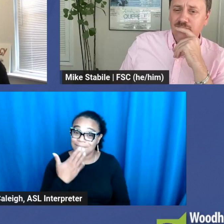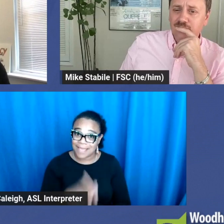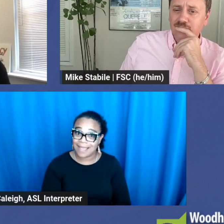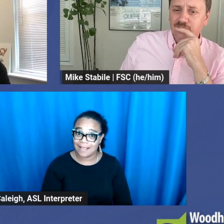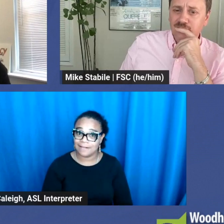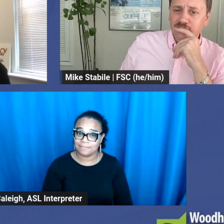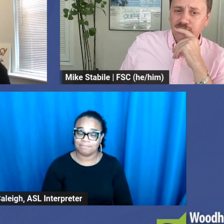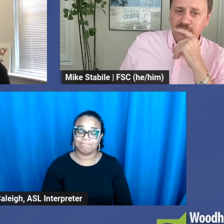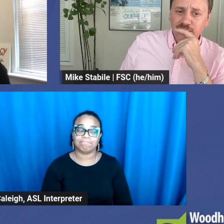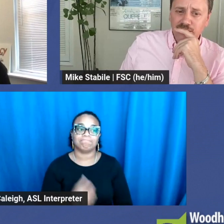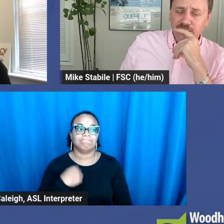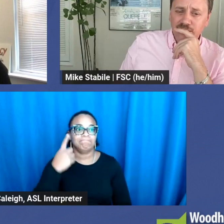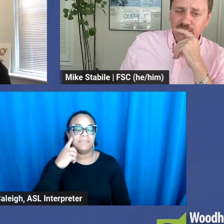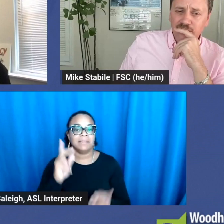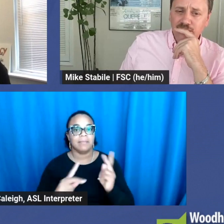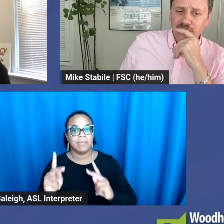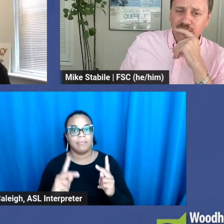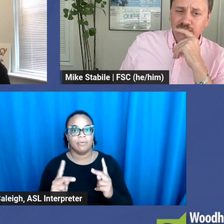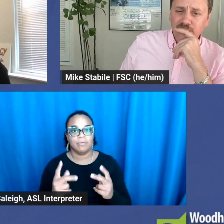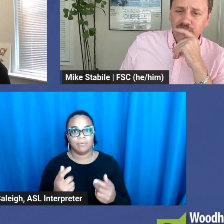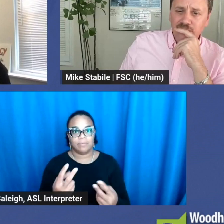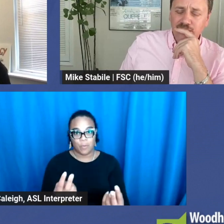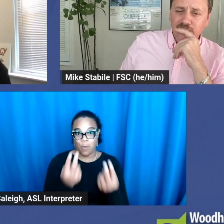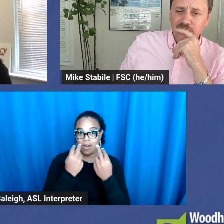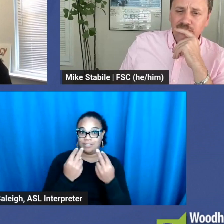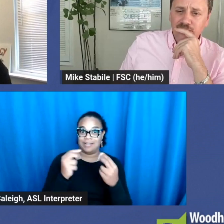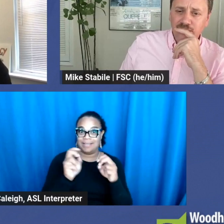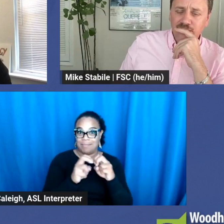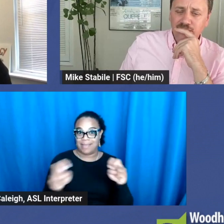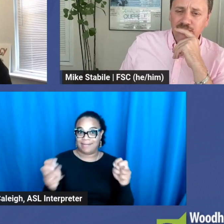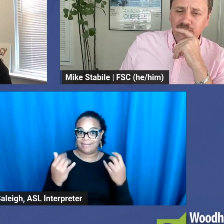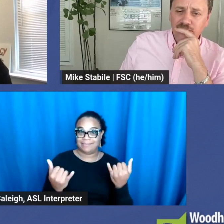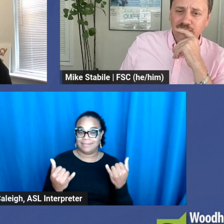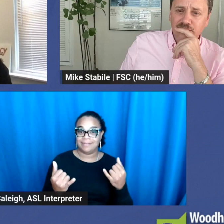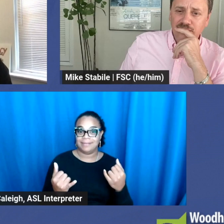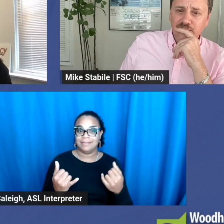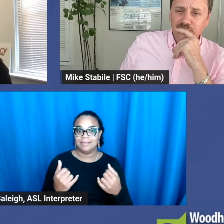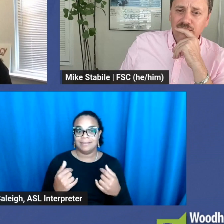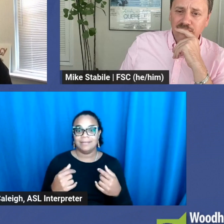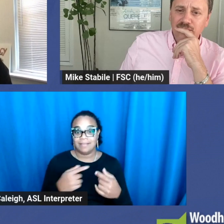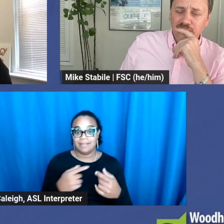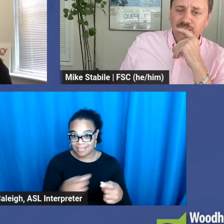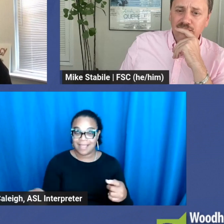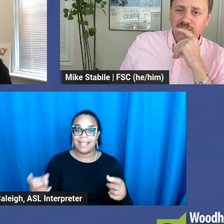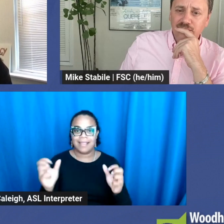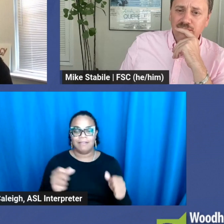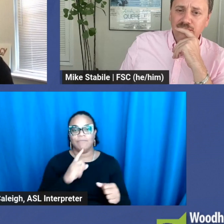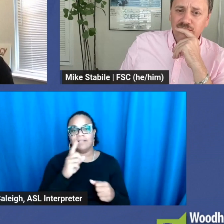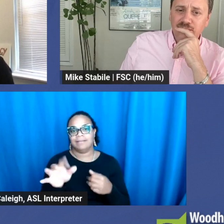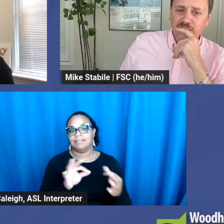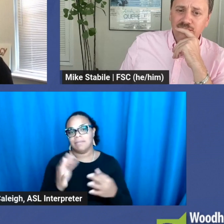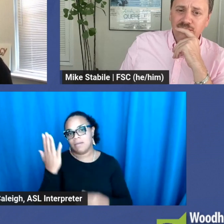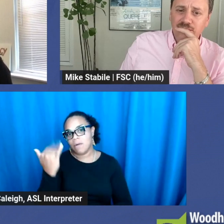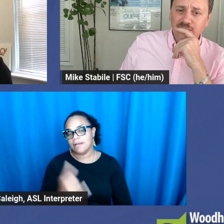I think people, you know, watching this panel are some of the best positioned to really articulate why.